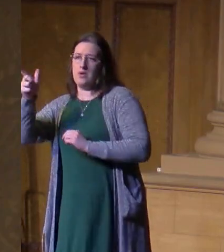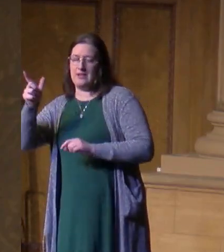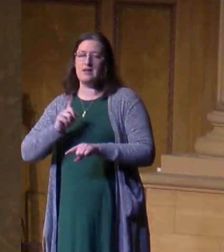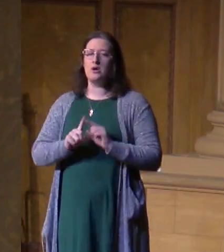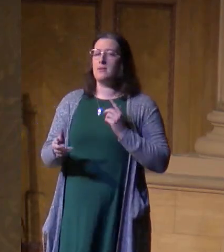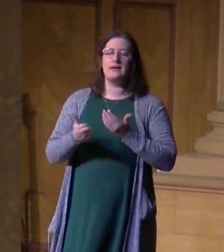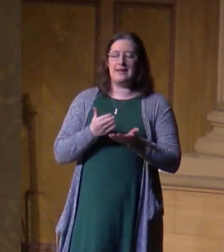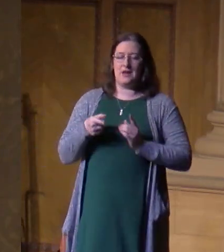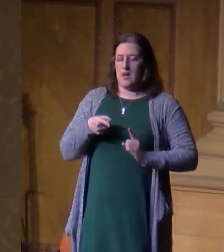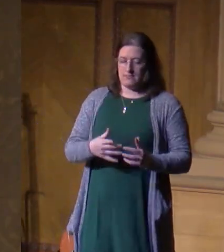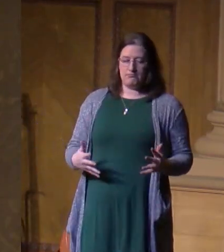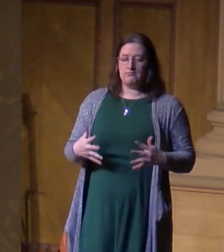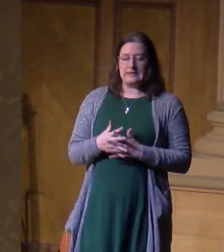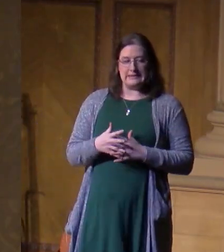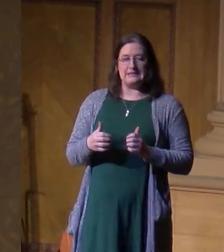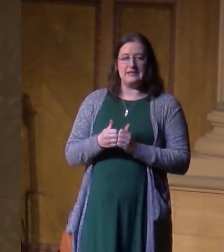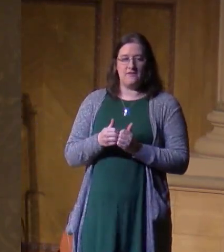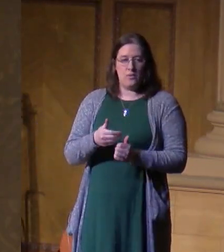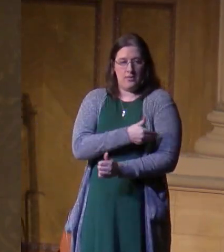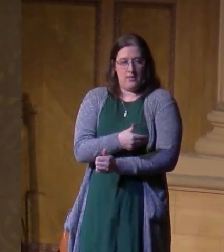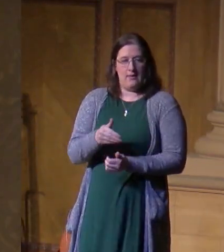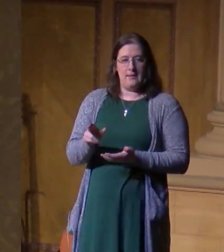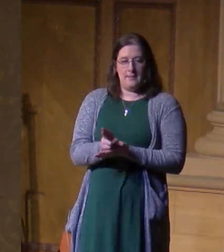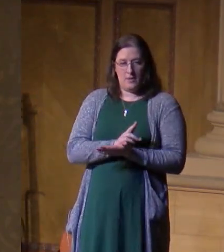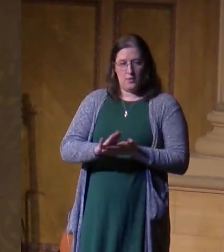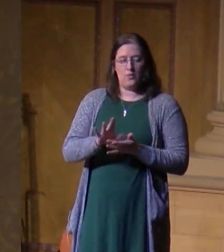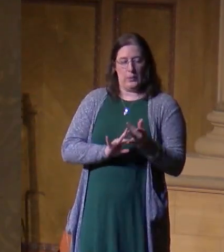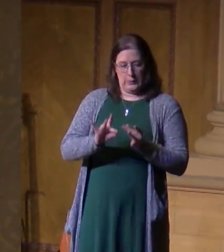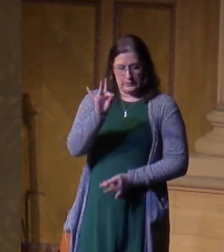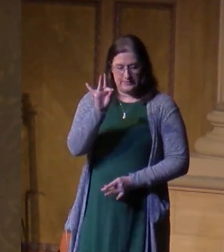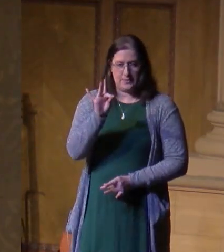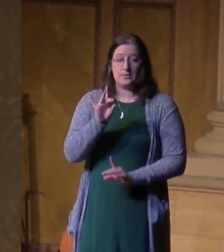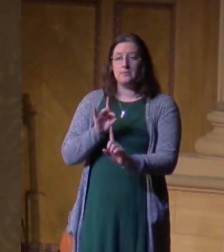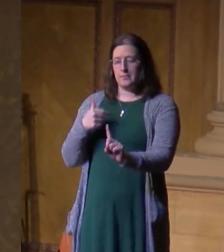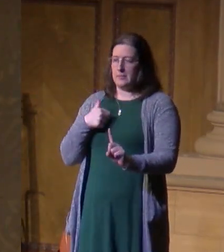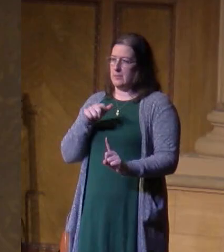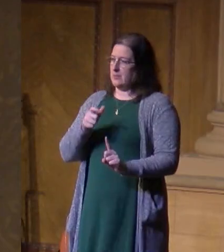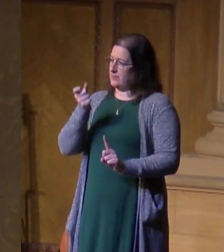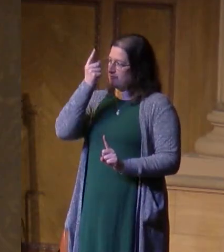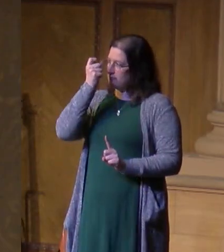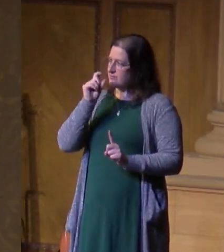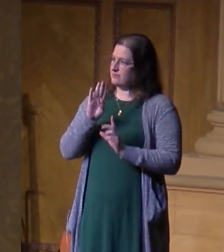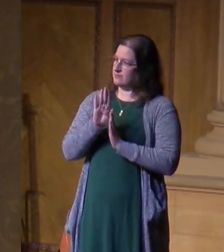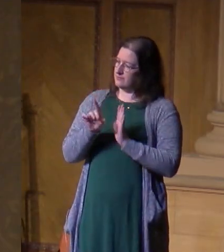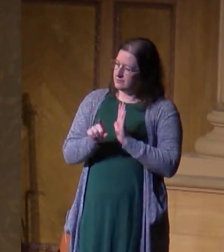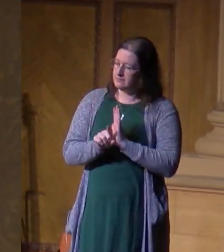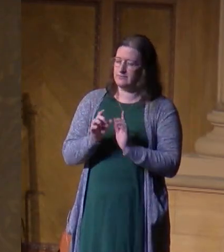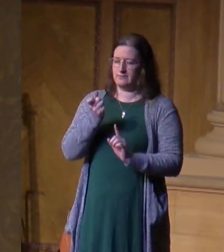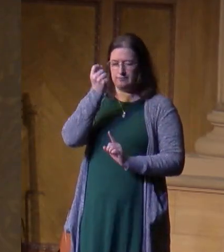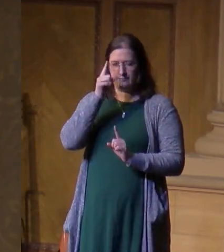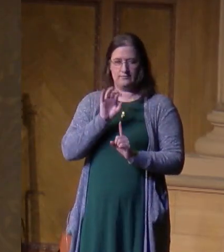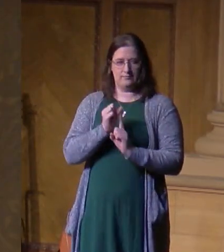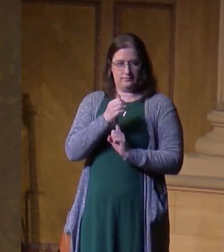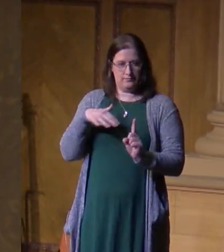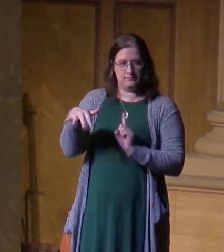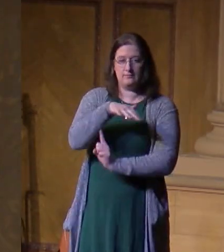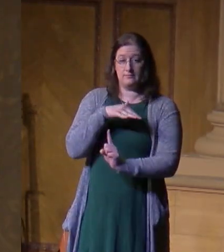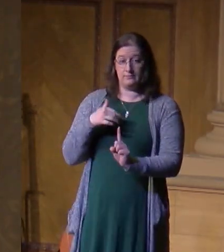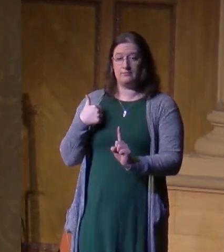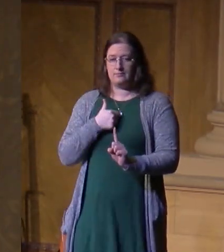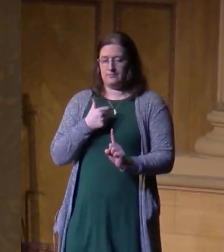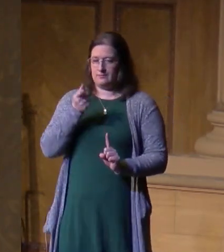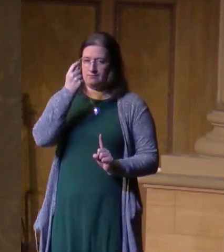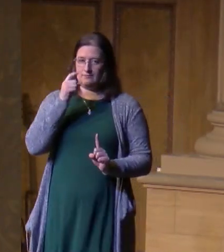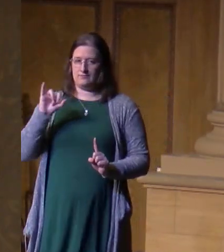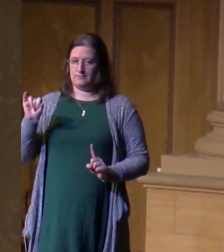But it's with this background, this understanding of the scene in the context here, that we understand this description of Joseph